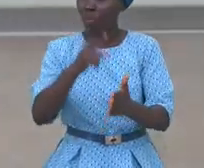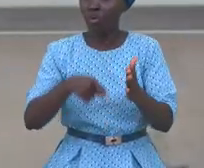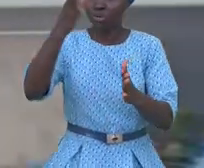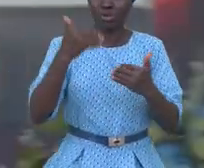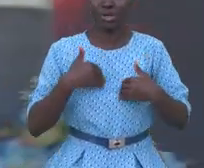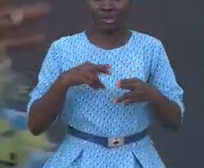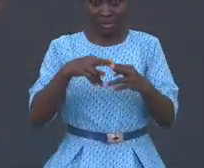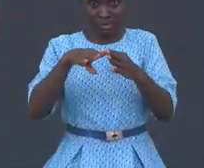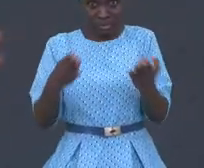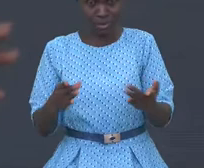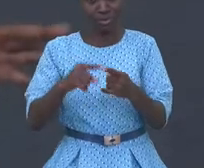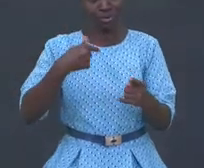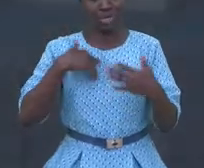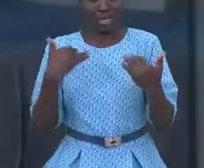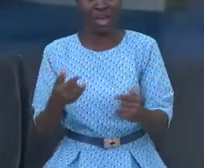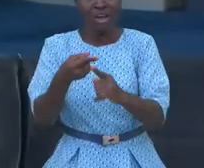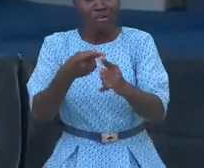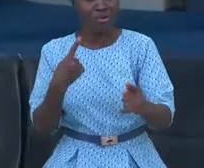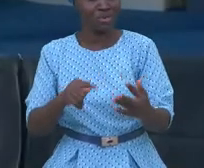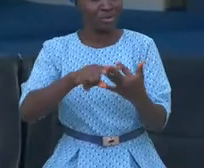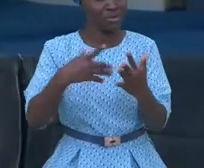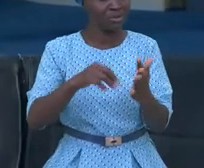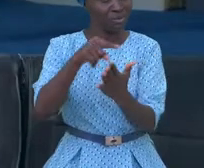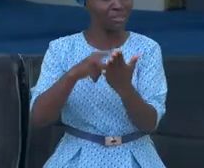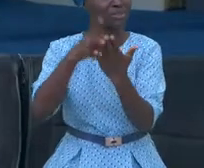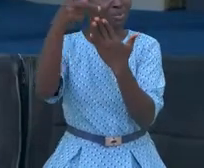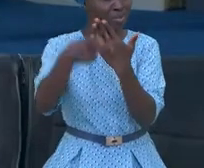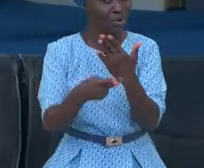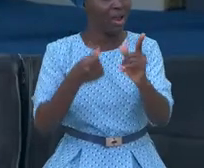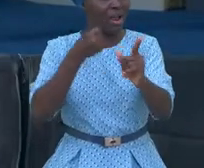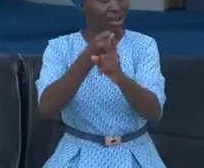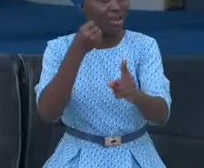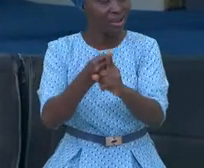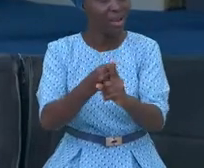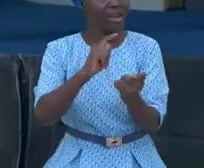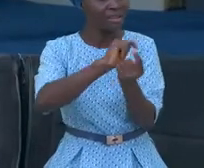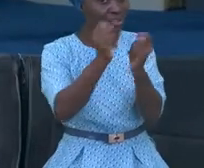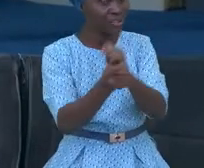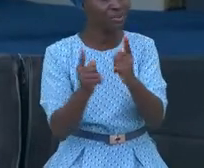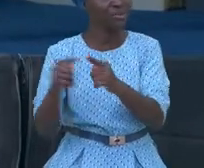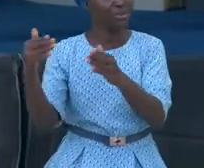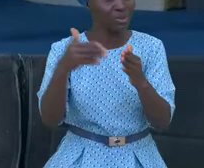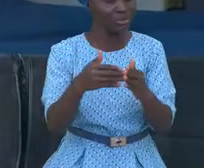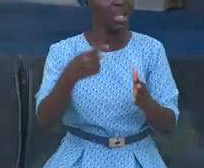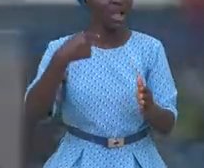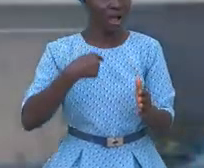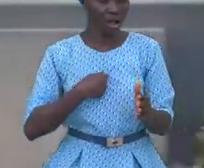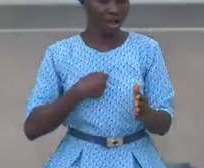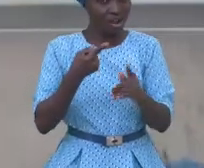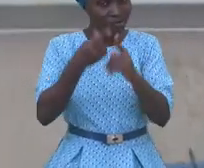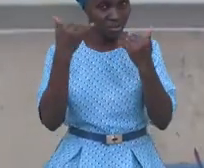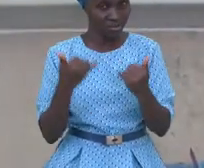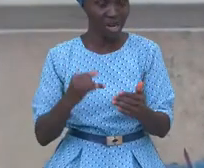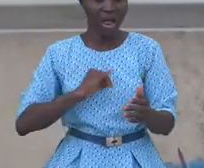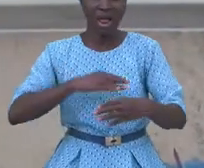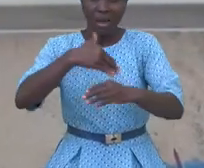beginning of this youth convocation impact, transform to lead, I make a vow